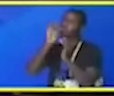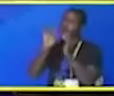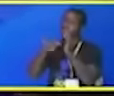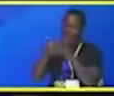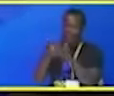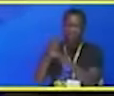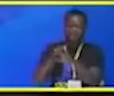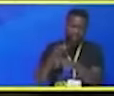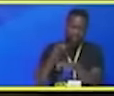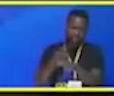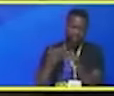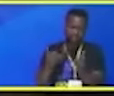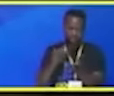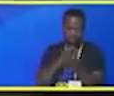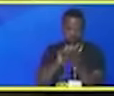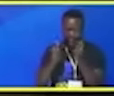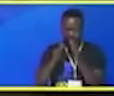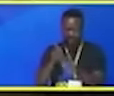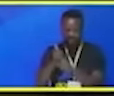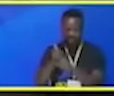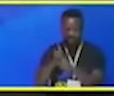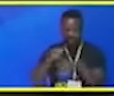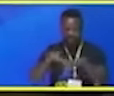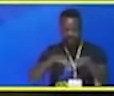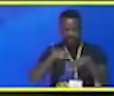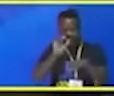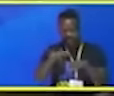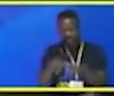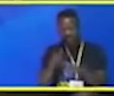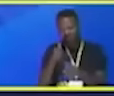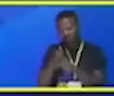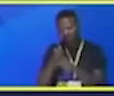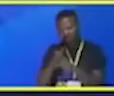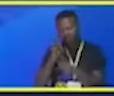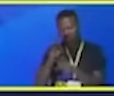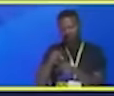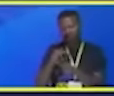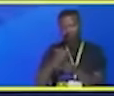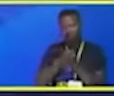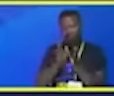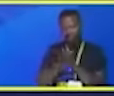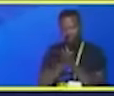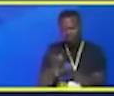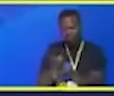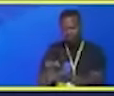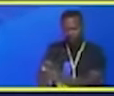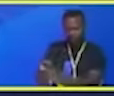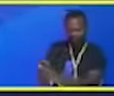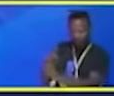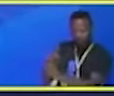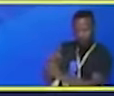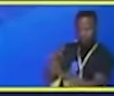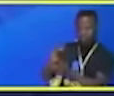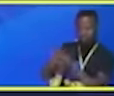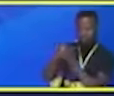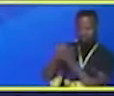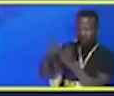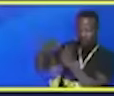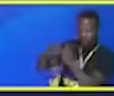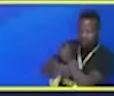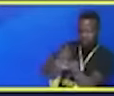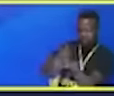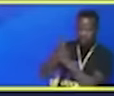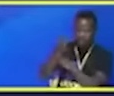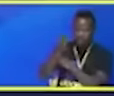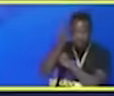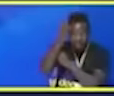The believer's exploit was supposed to be a derivative of the depth of your knowledge